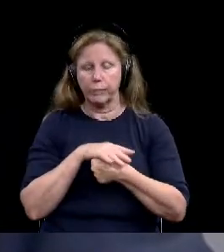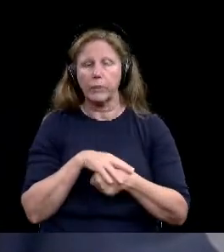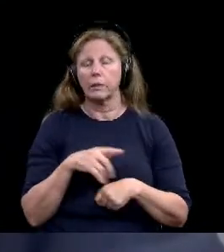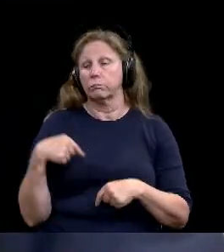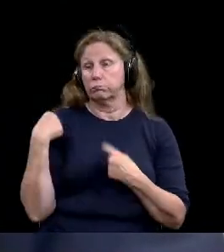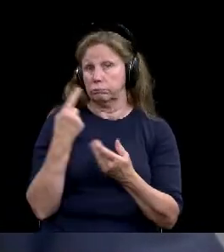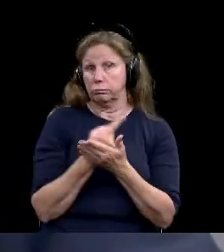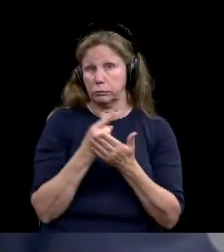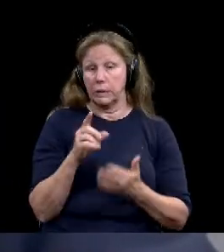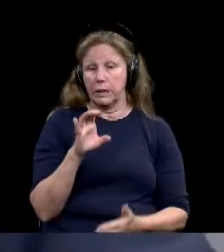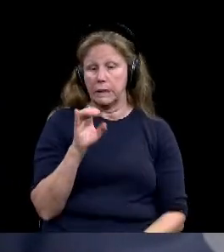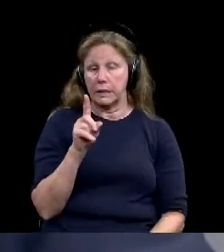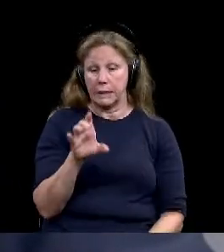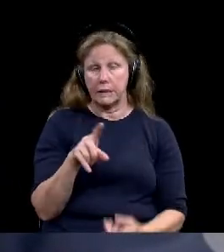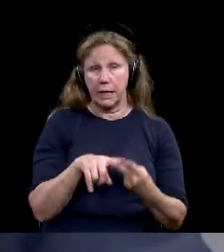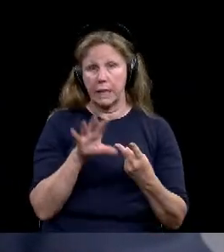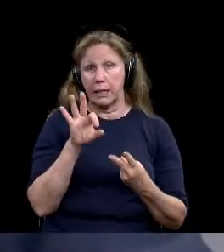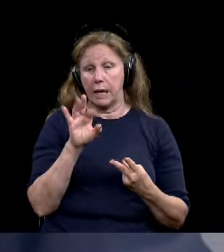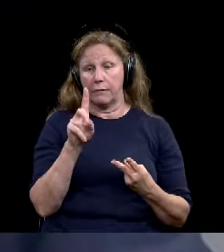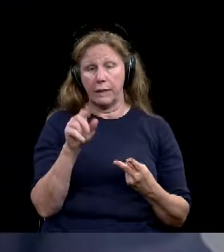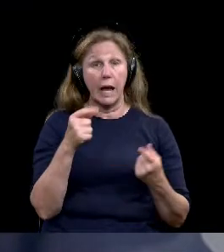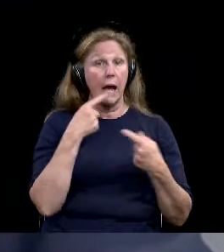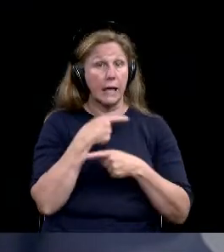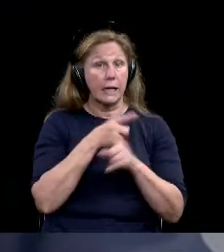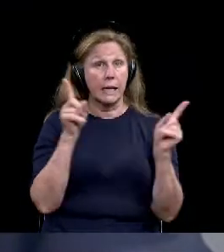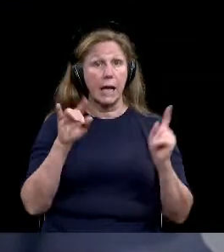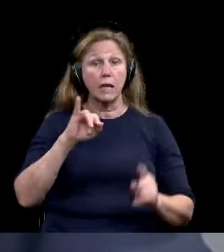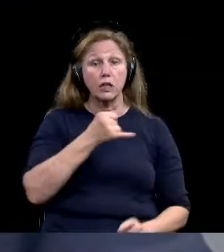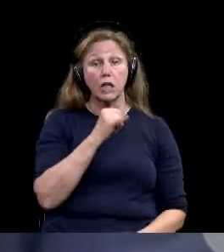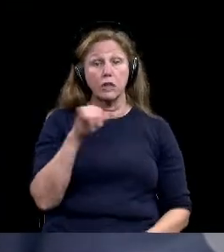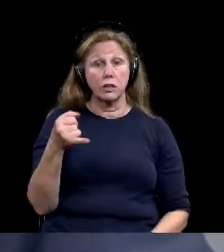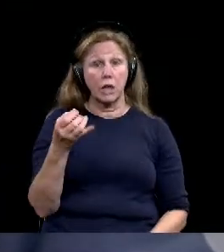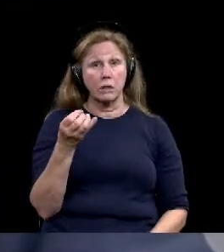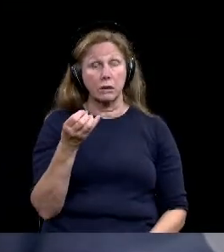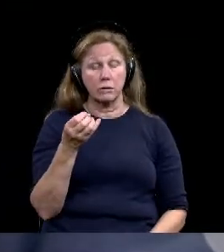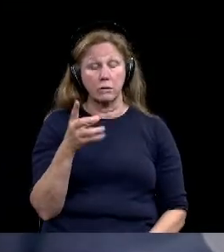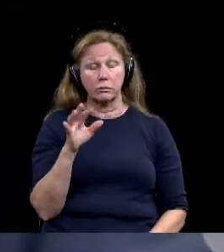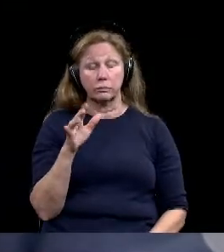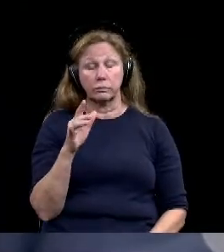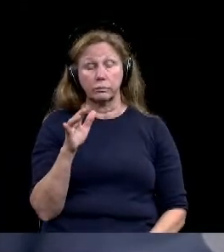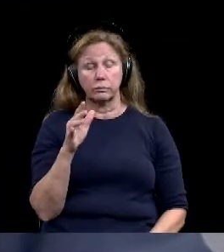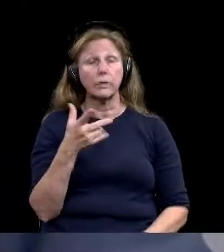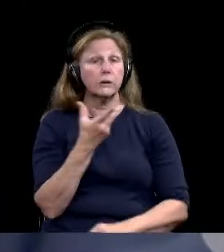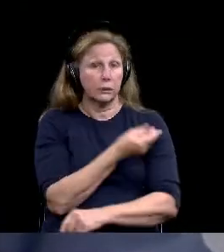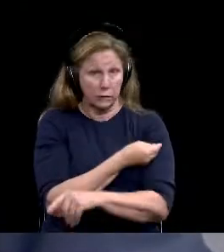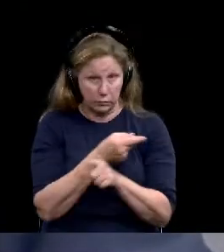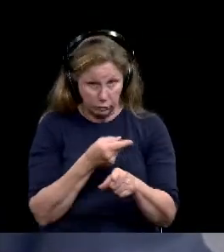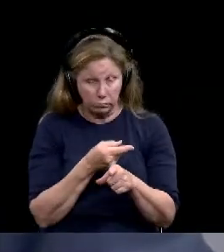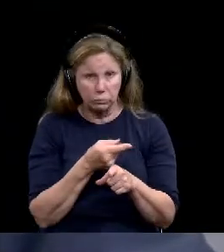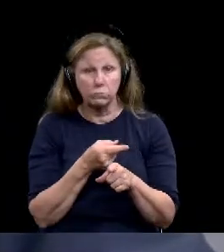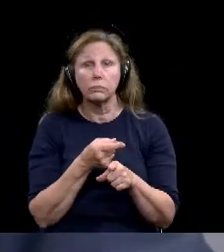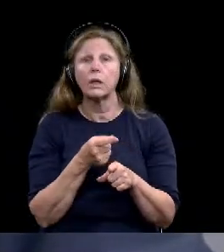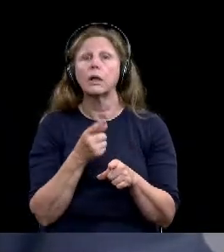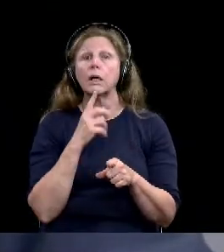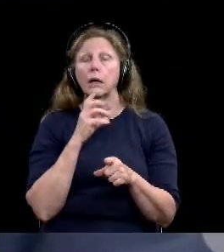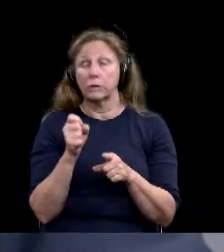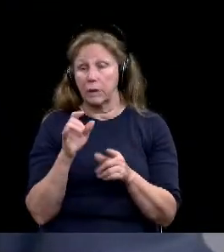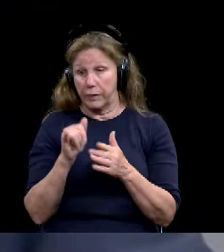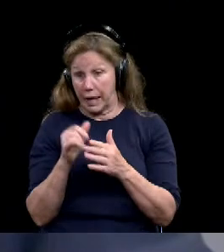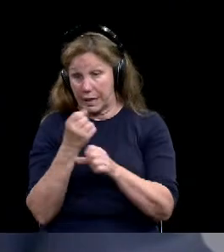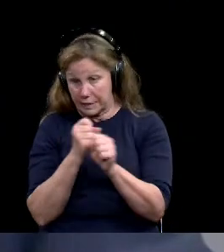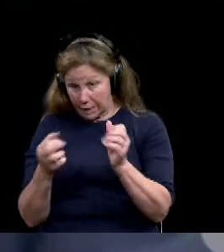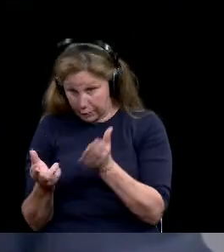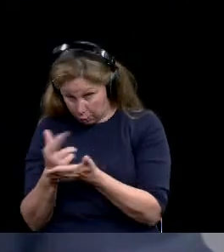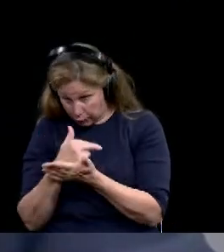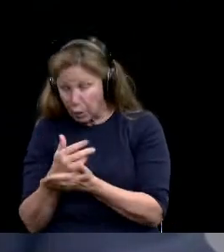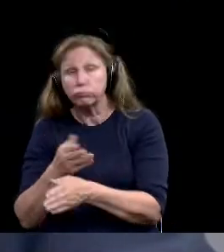had completed its safety reviews, and the advisory committee did not recommend any restrictions on the use of the